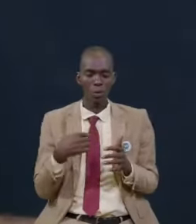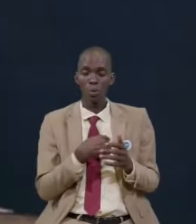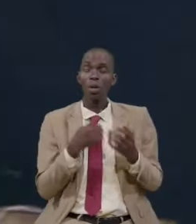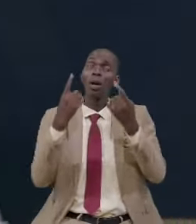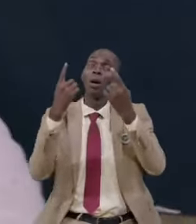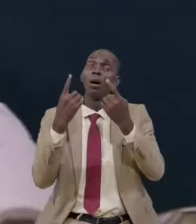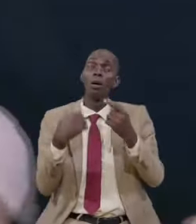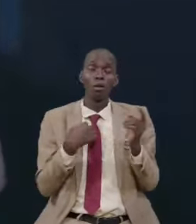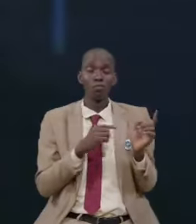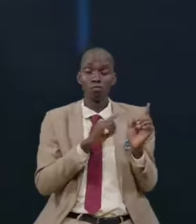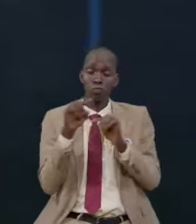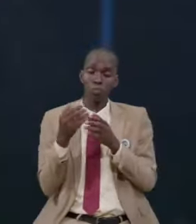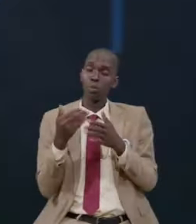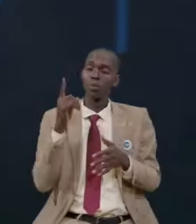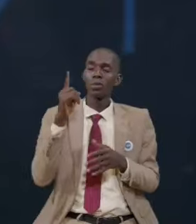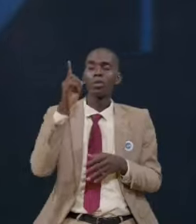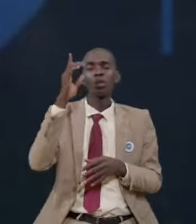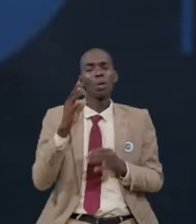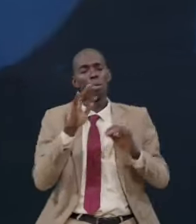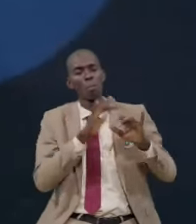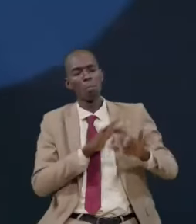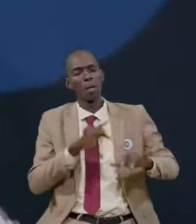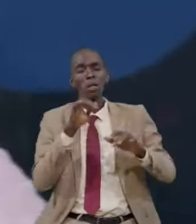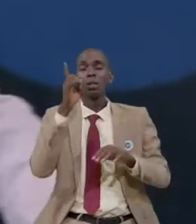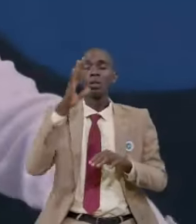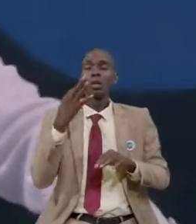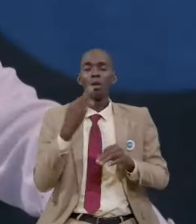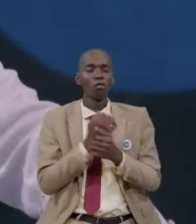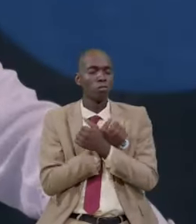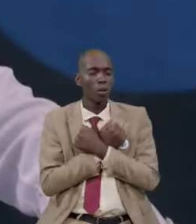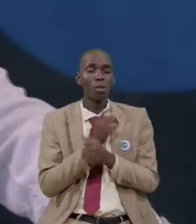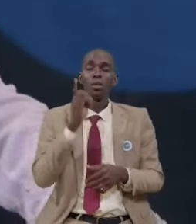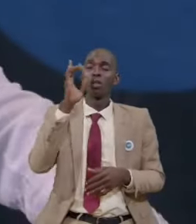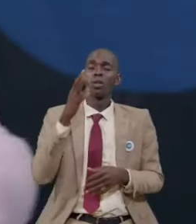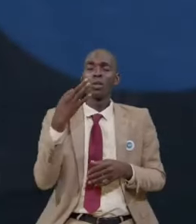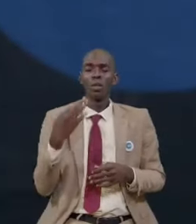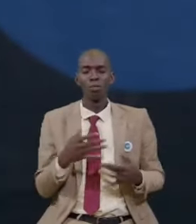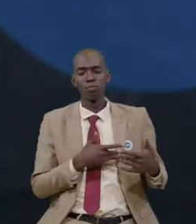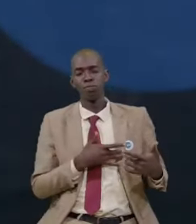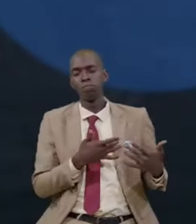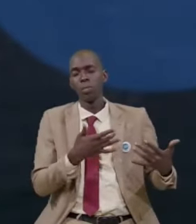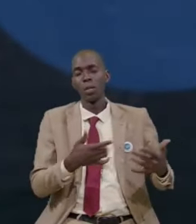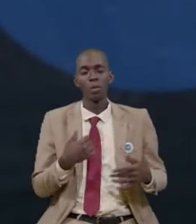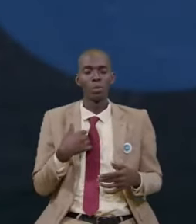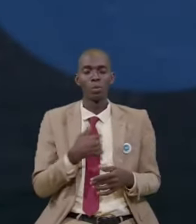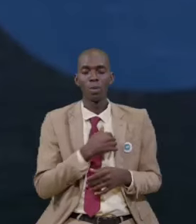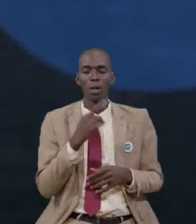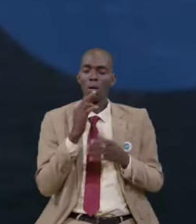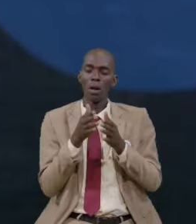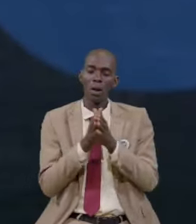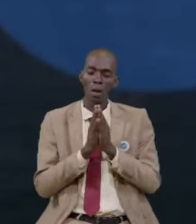mercy, God of love, God of compassion. We're asking, touch,